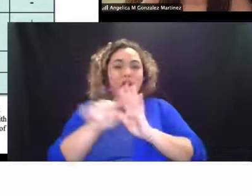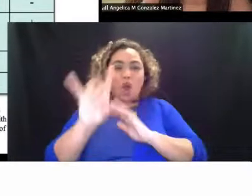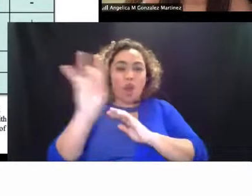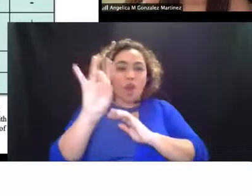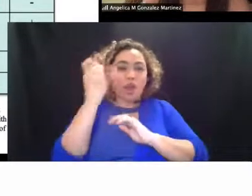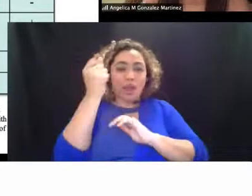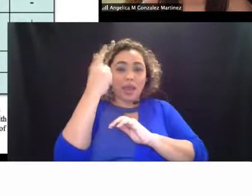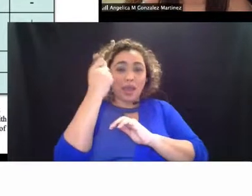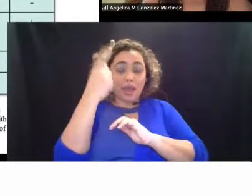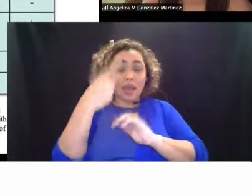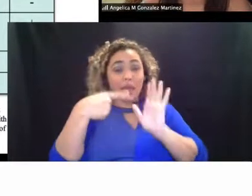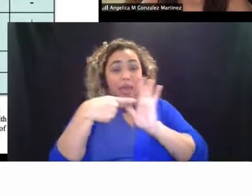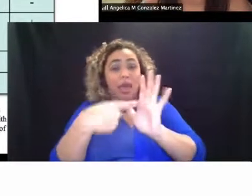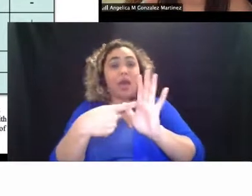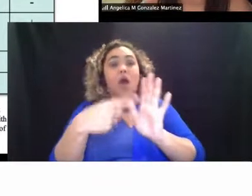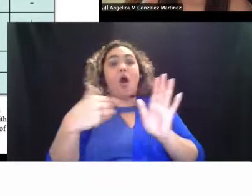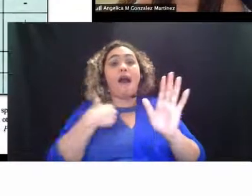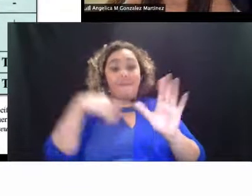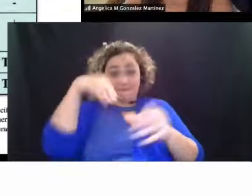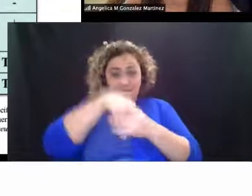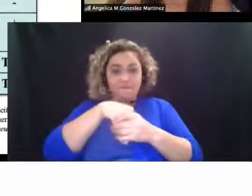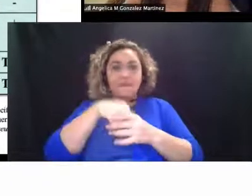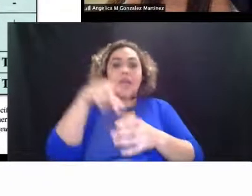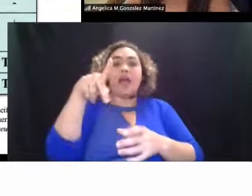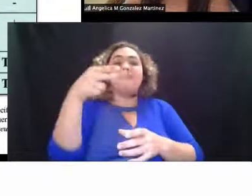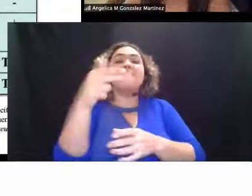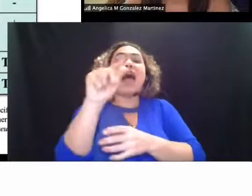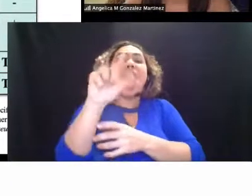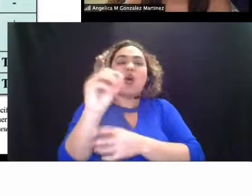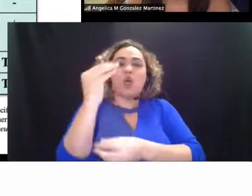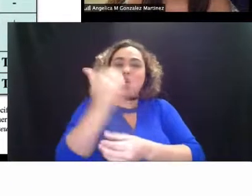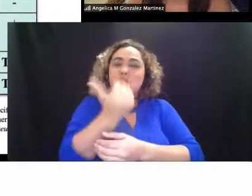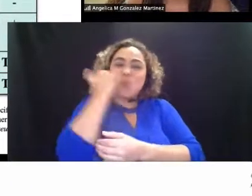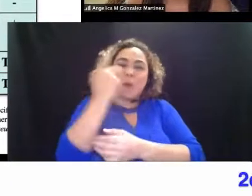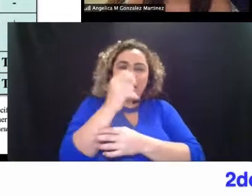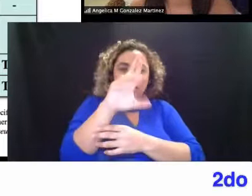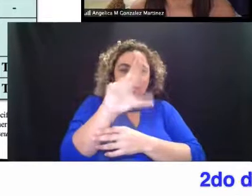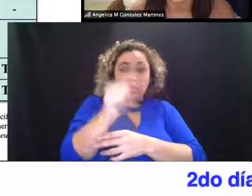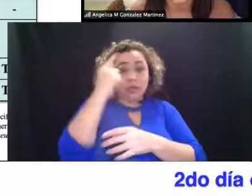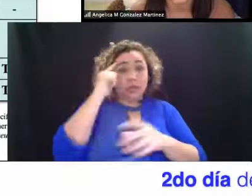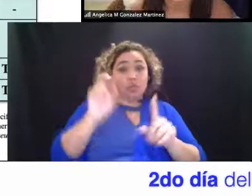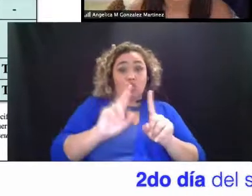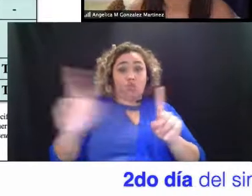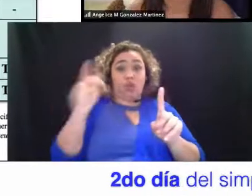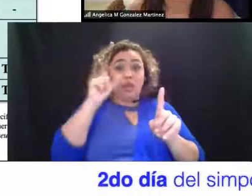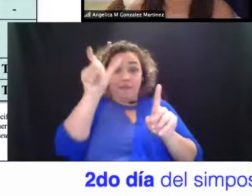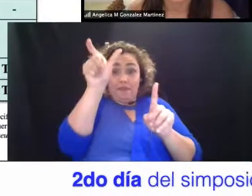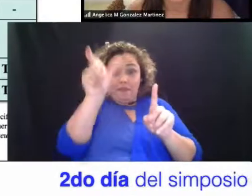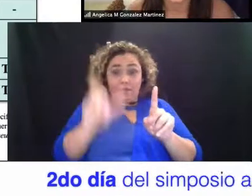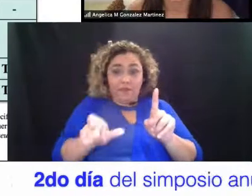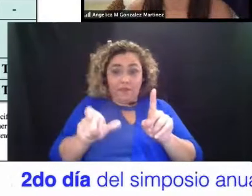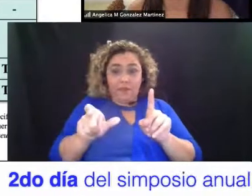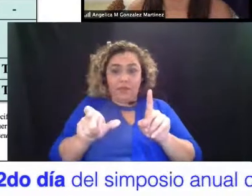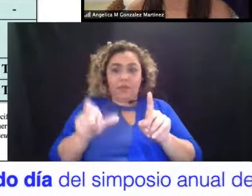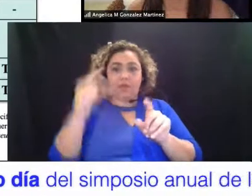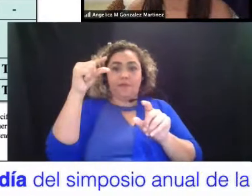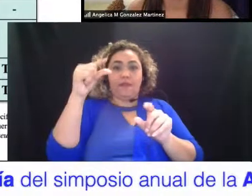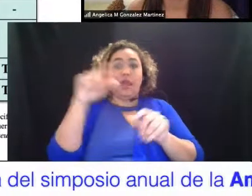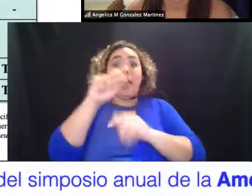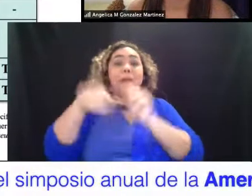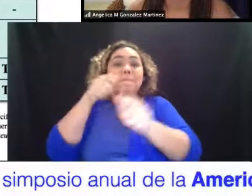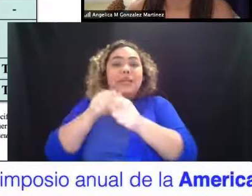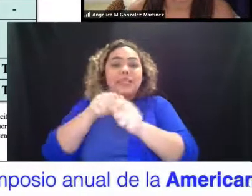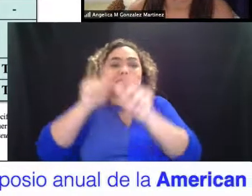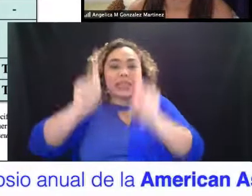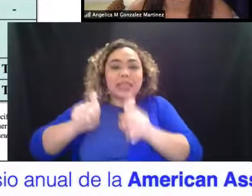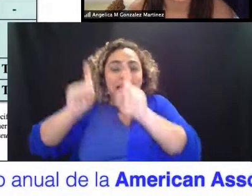sequence demonstrate the presence of the phages. Additional to the right, you can see the data generated from the phage-specific test